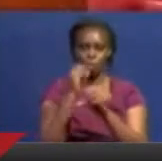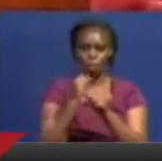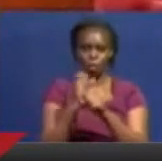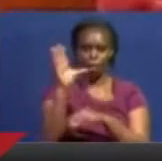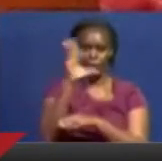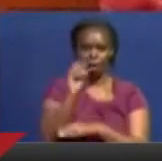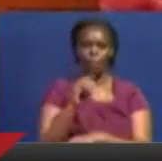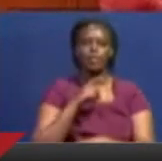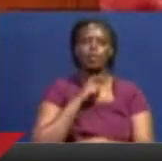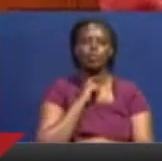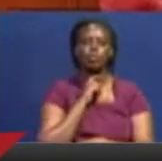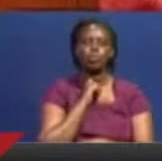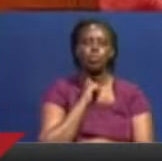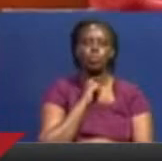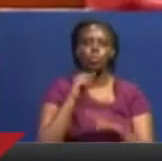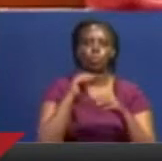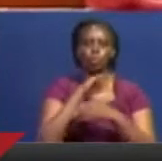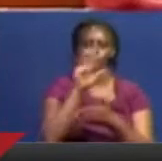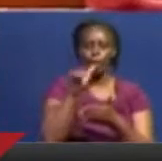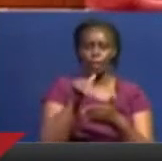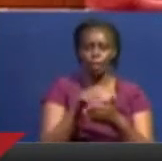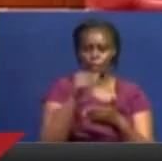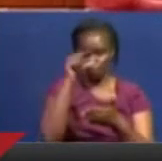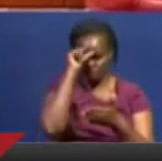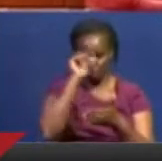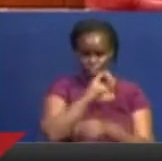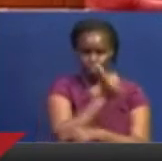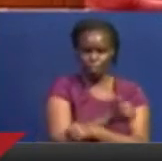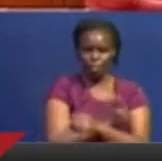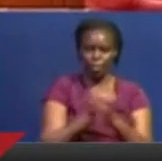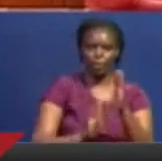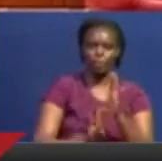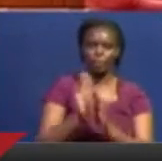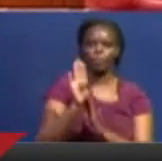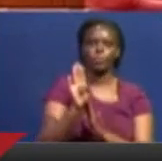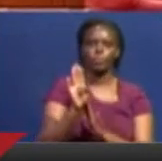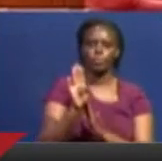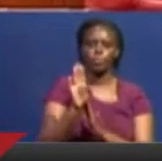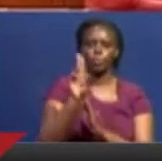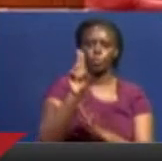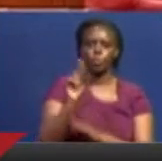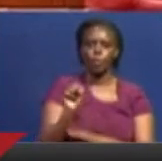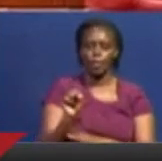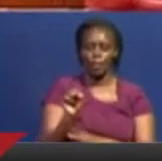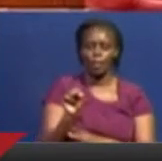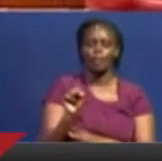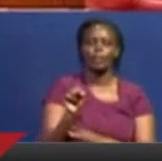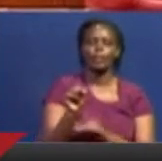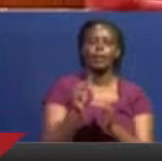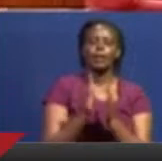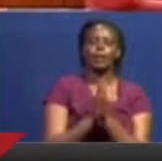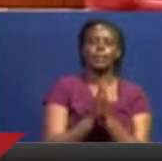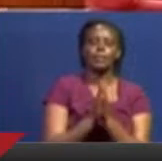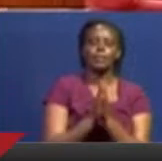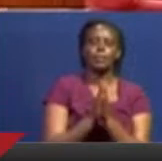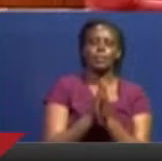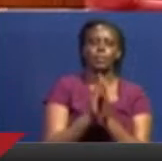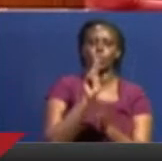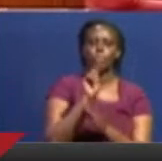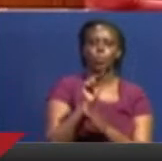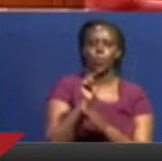the African Union, the Intergovernmental Authority on Development, the United Nations, and